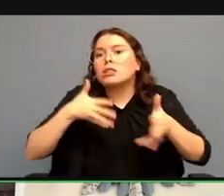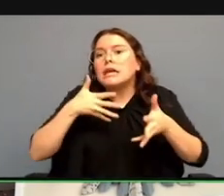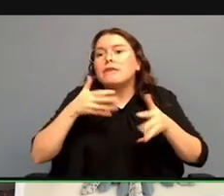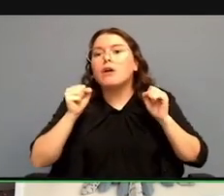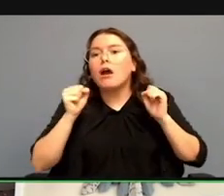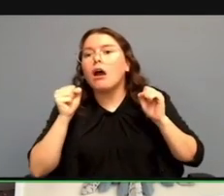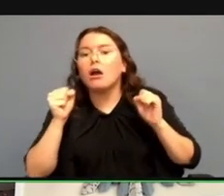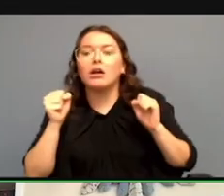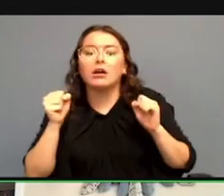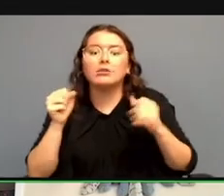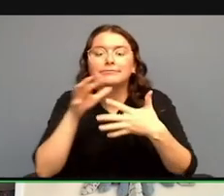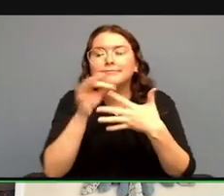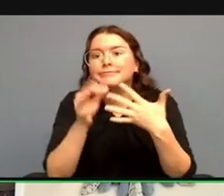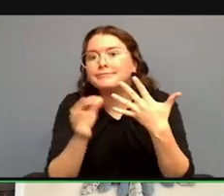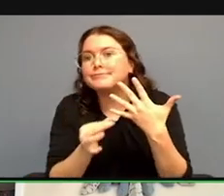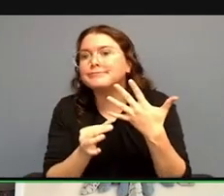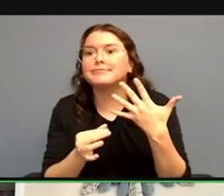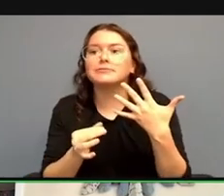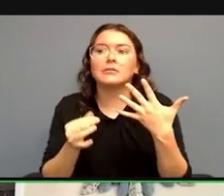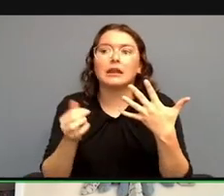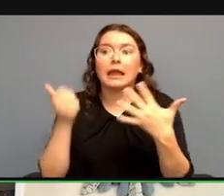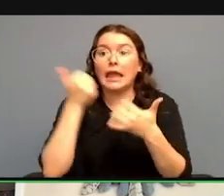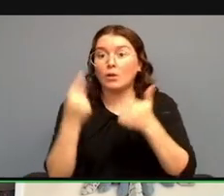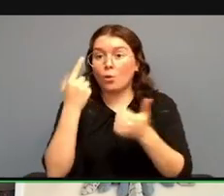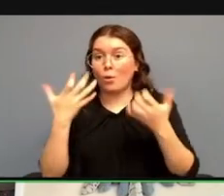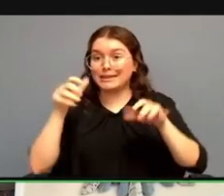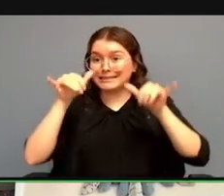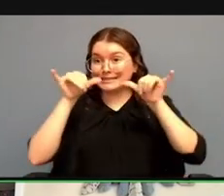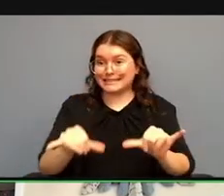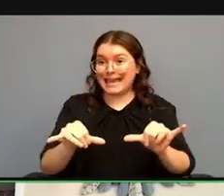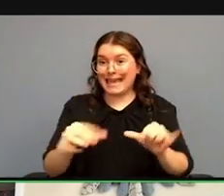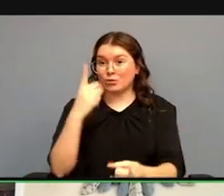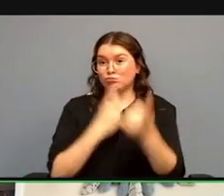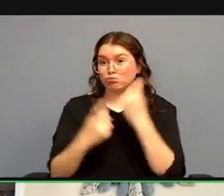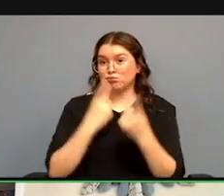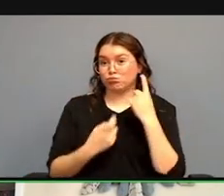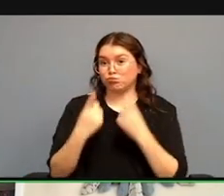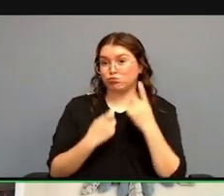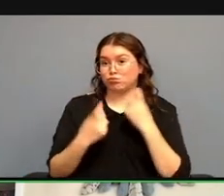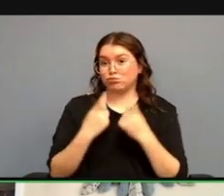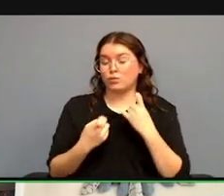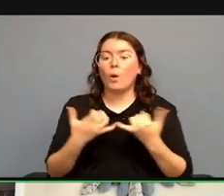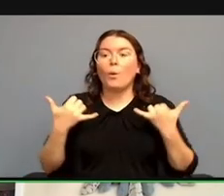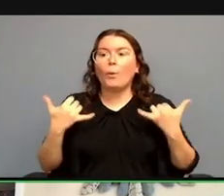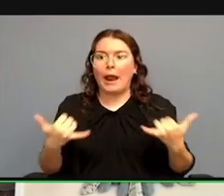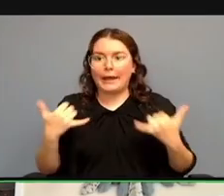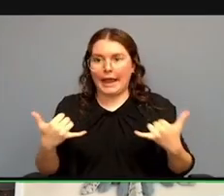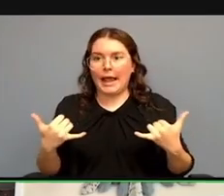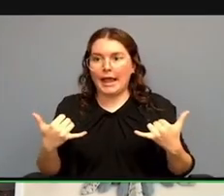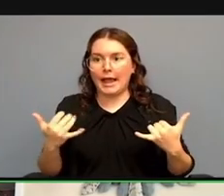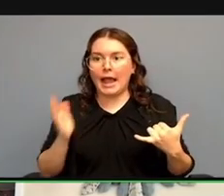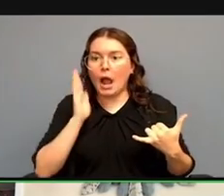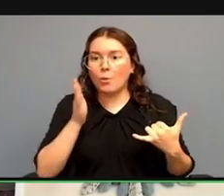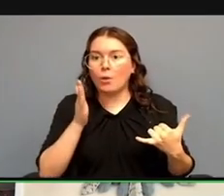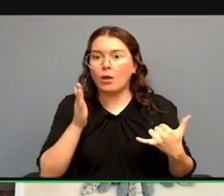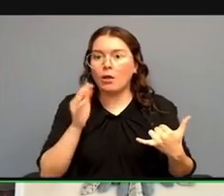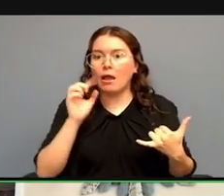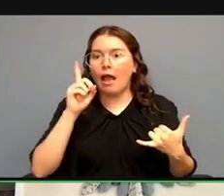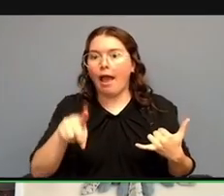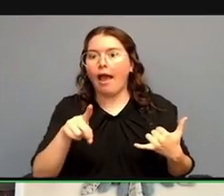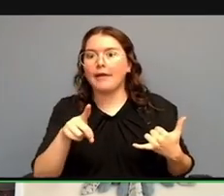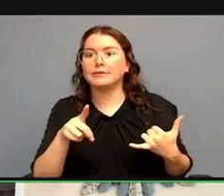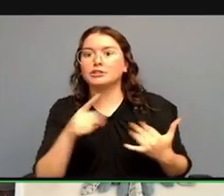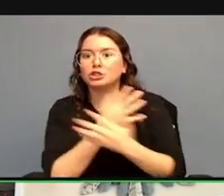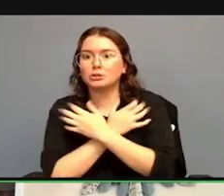to for anyone who wants to stay and ask questions. But for right now, I'm going to ask Jermaine to put